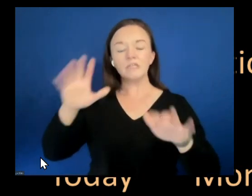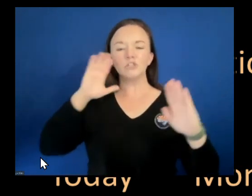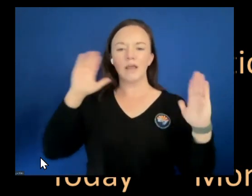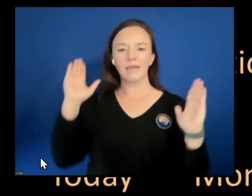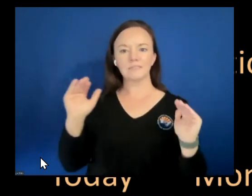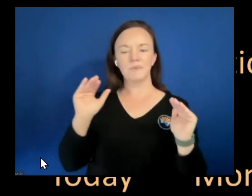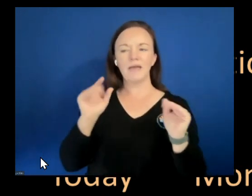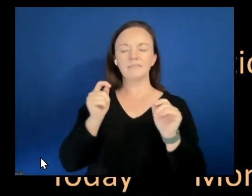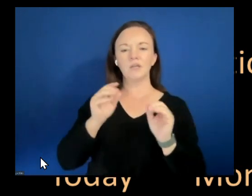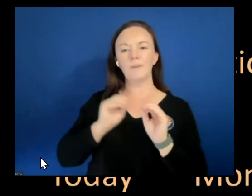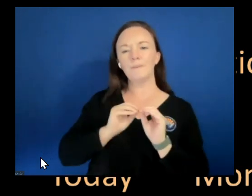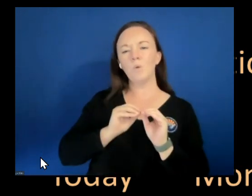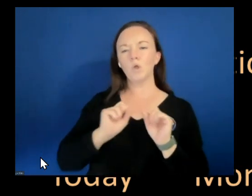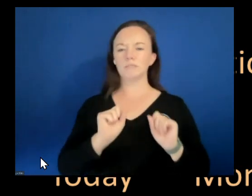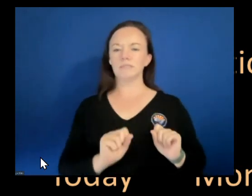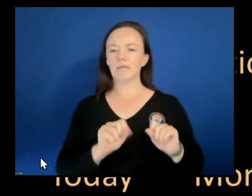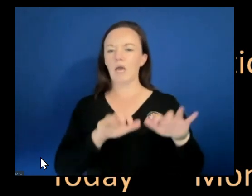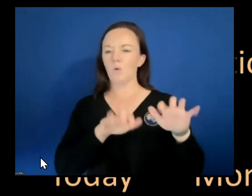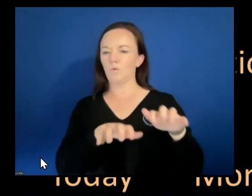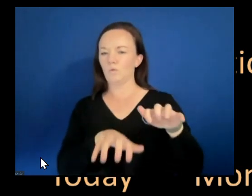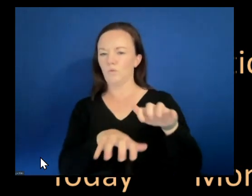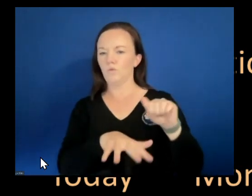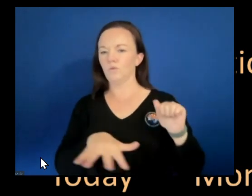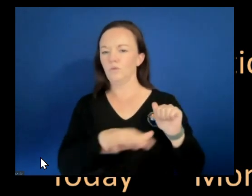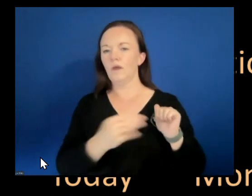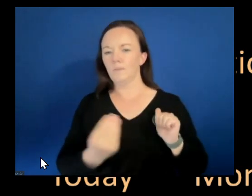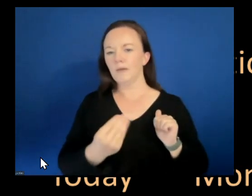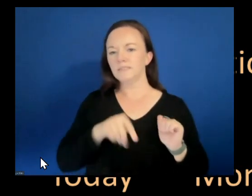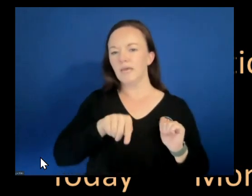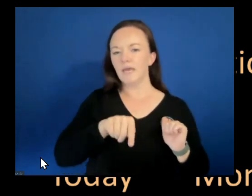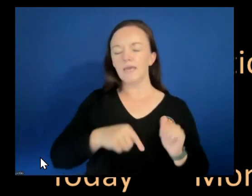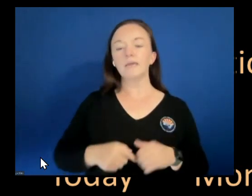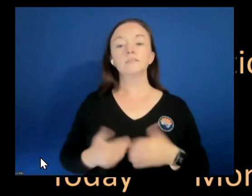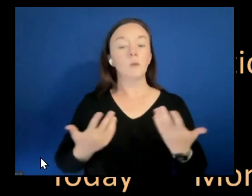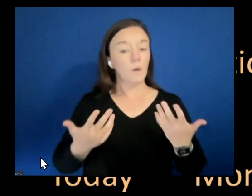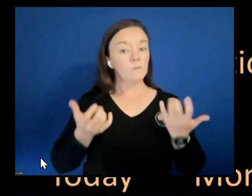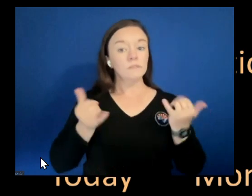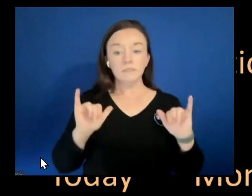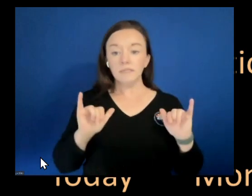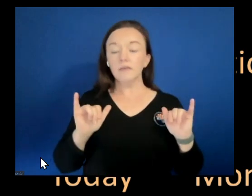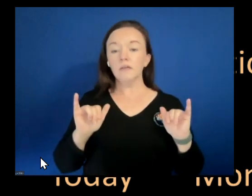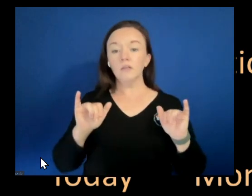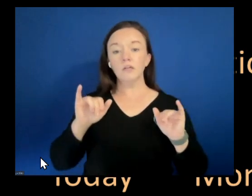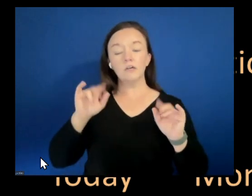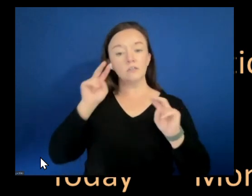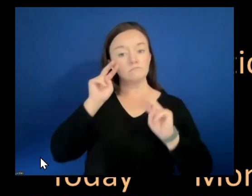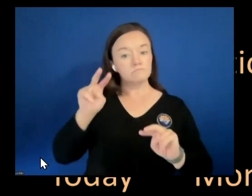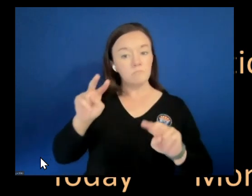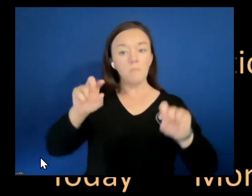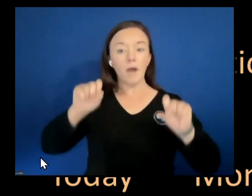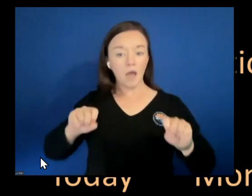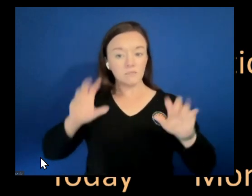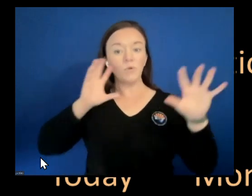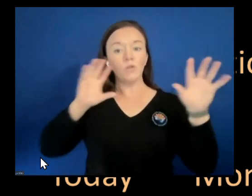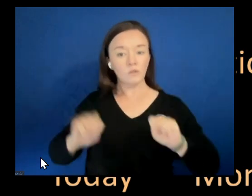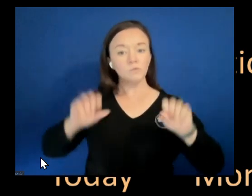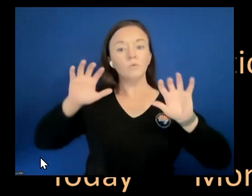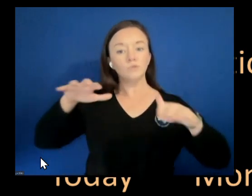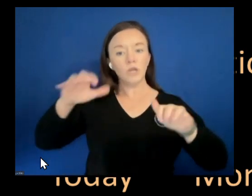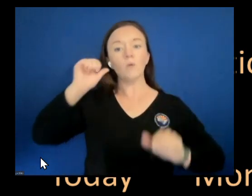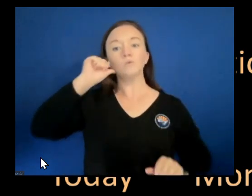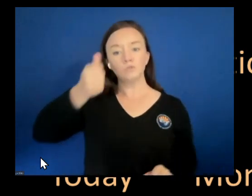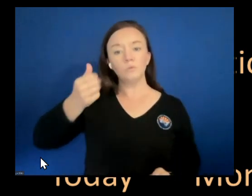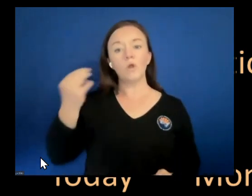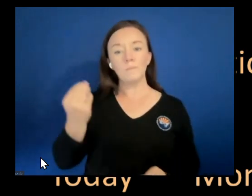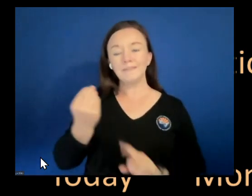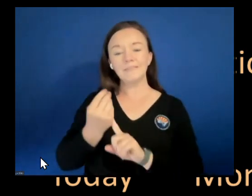little further south on Monday. So like I said, we're still looking at a chance of thunderstorms and showers tomorrow, but not